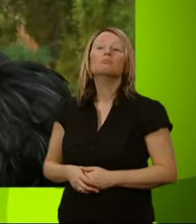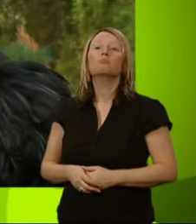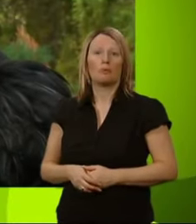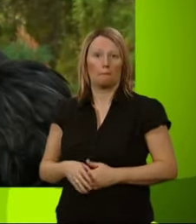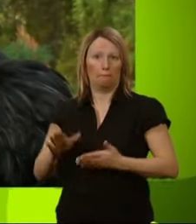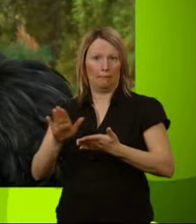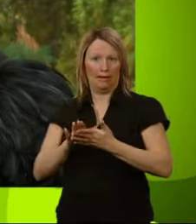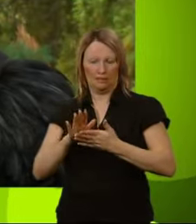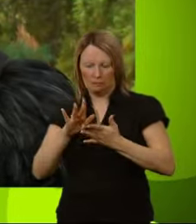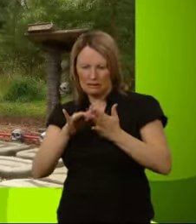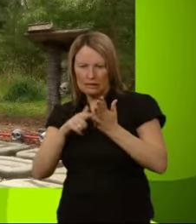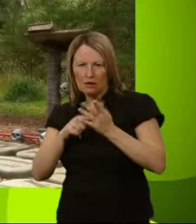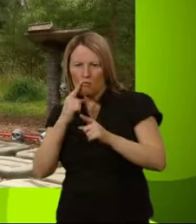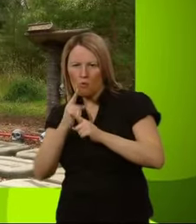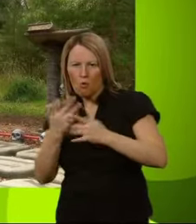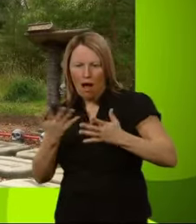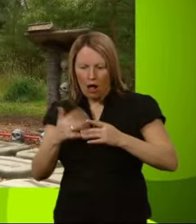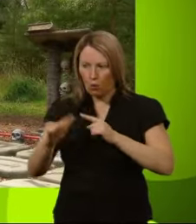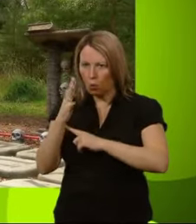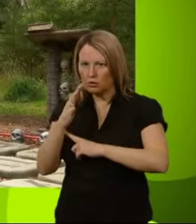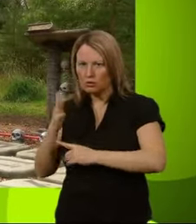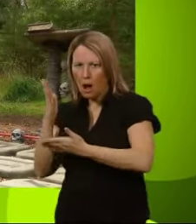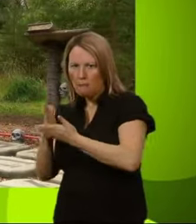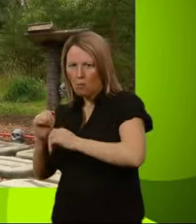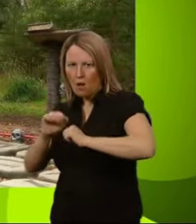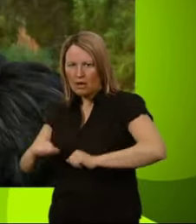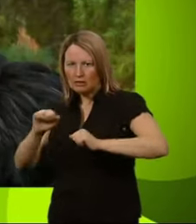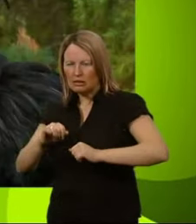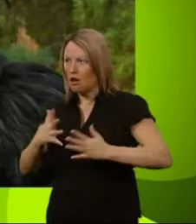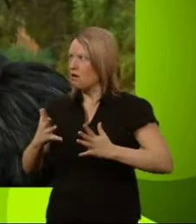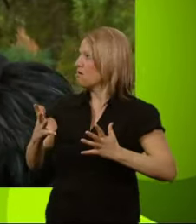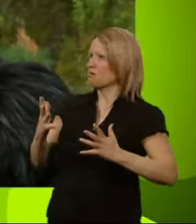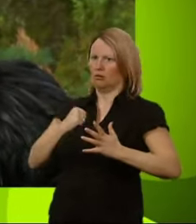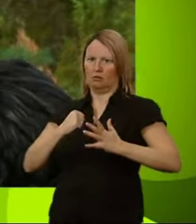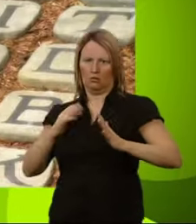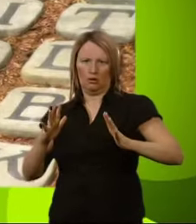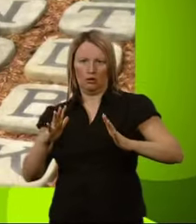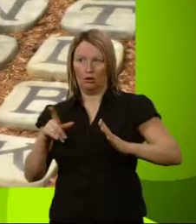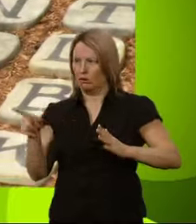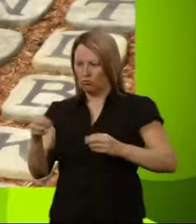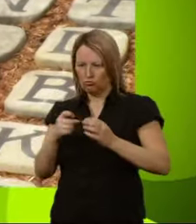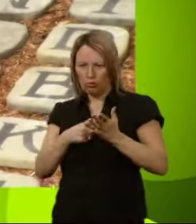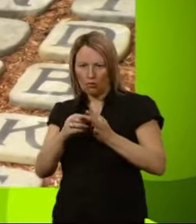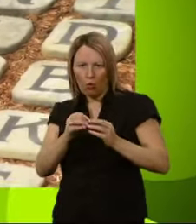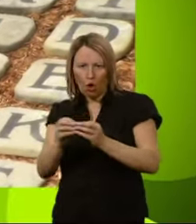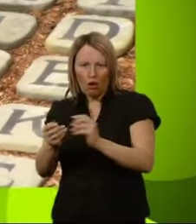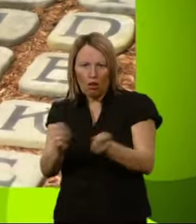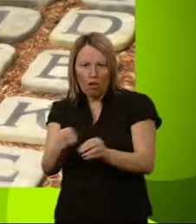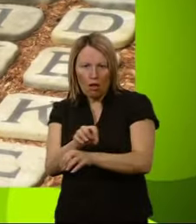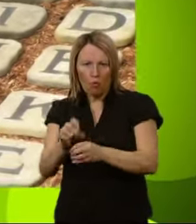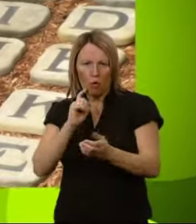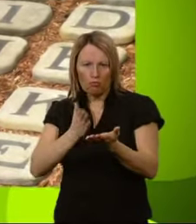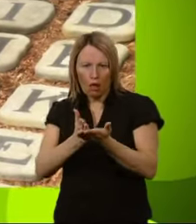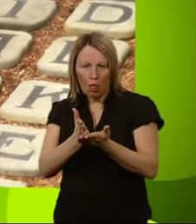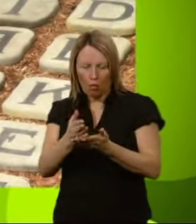mist hangs heavy in these woods, waiting to engulf the unwary. But the Riddle Path will protect you if you